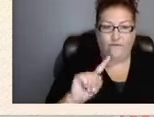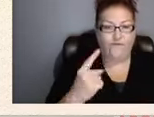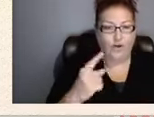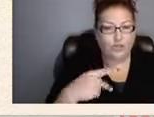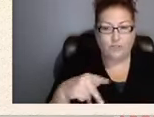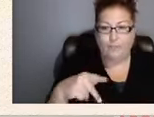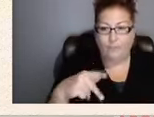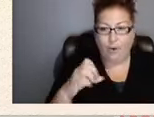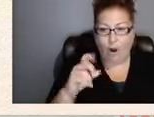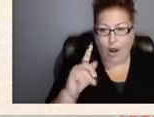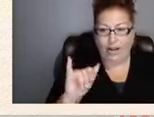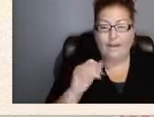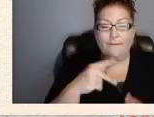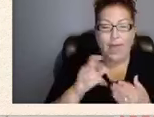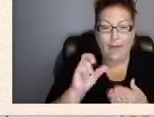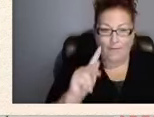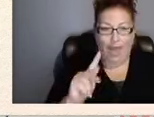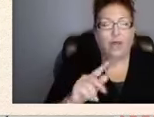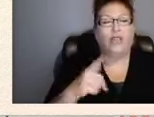into a third party trust.